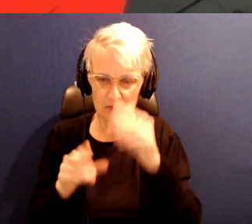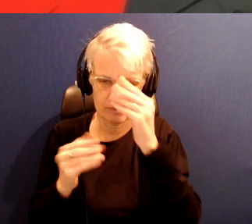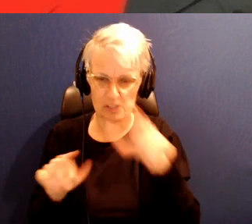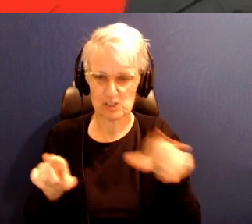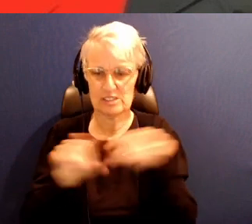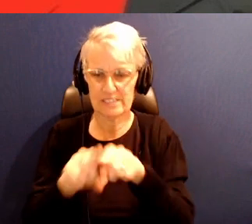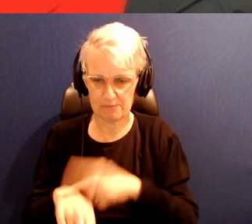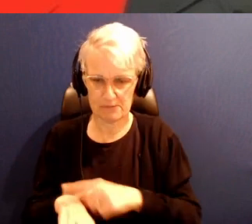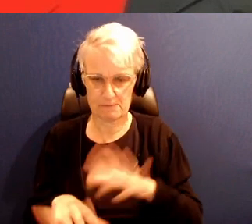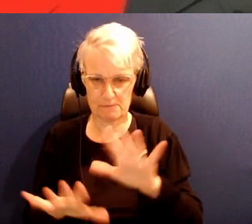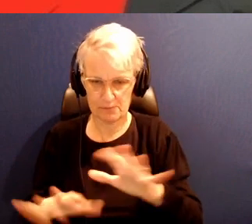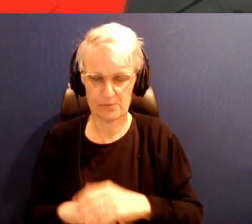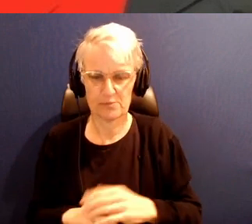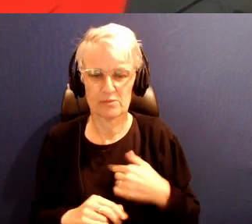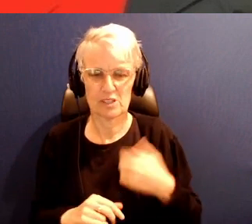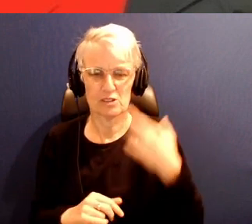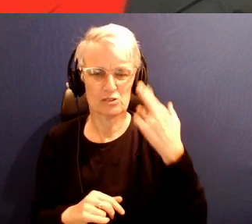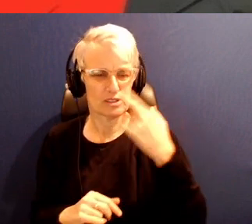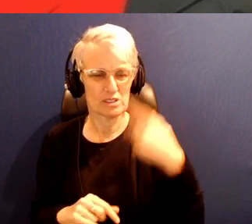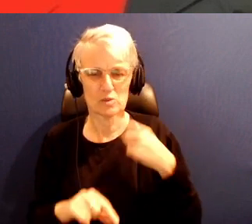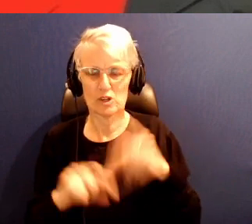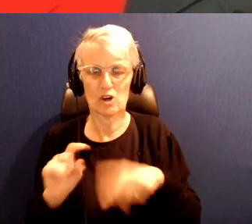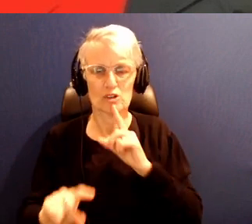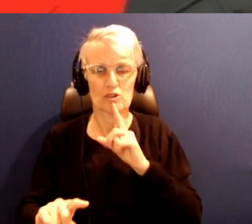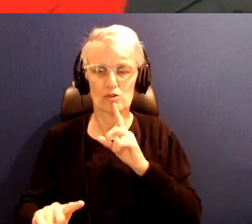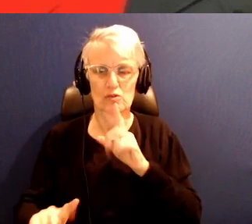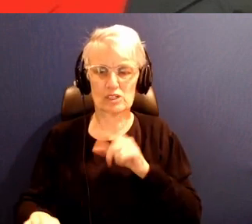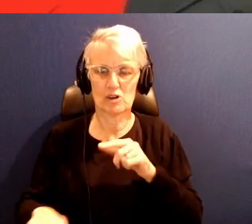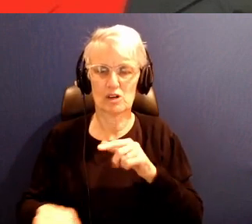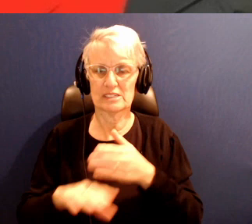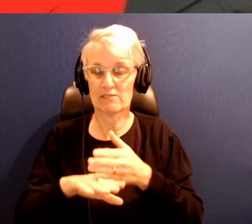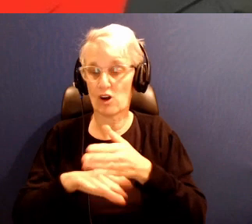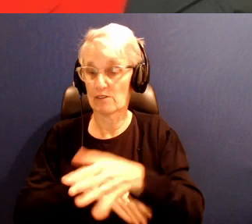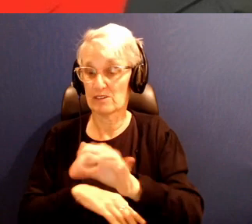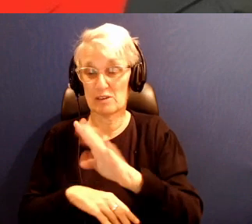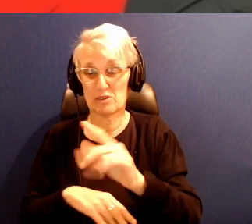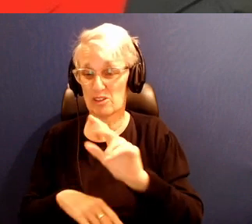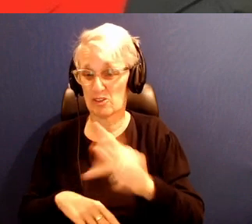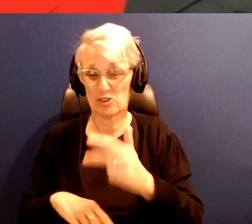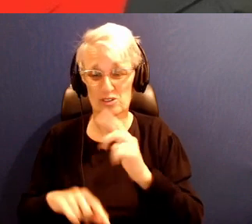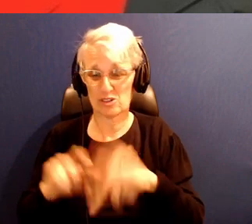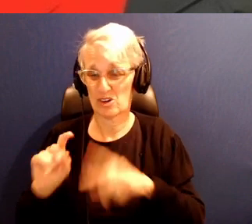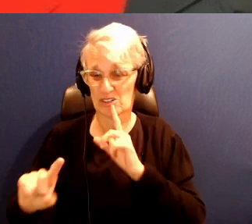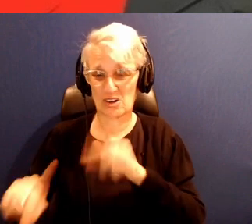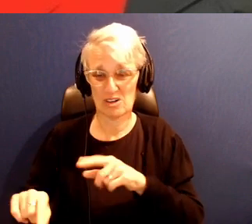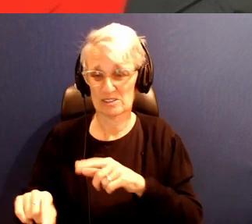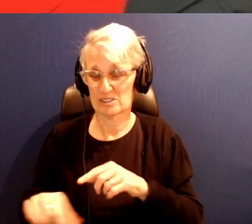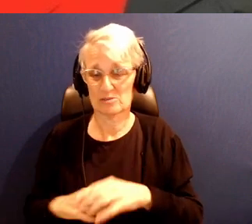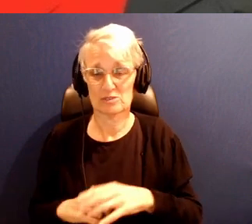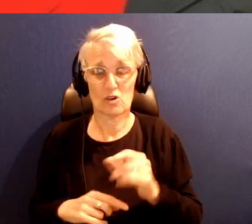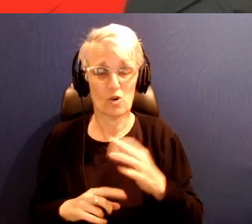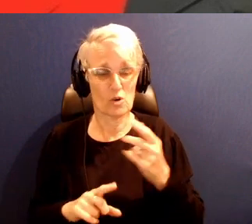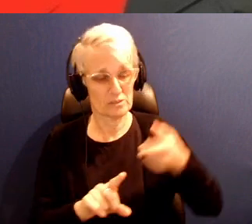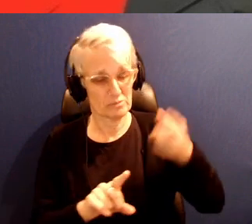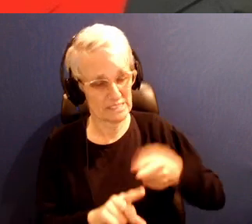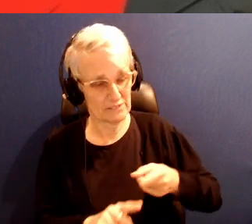the same time. For this reason, we are not able to respond to questions received after February 3rd or